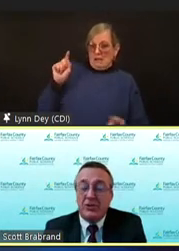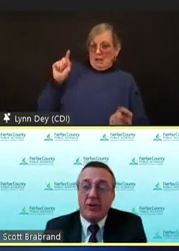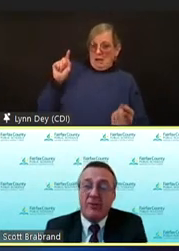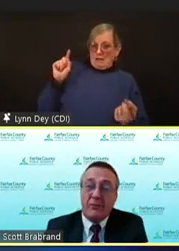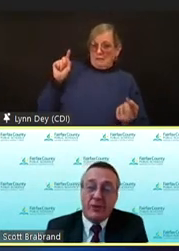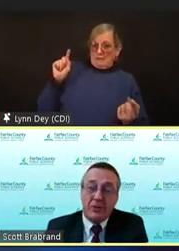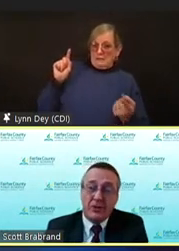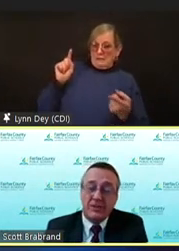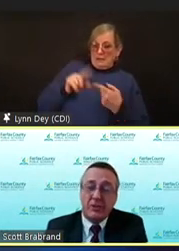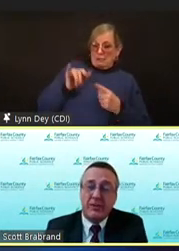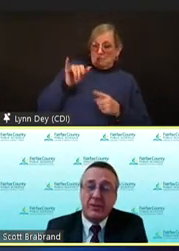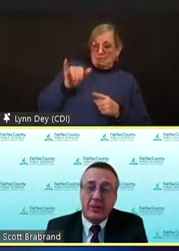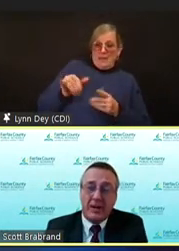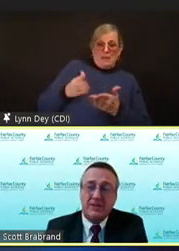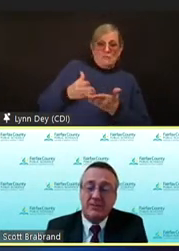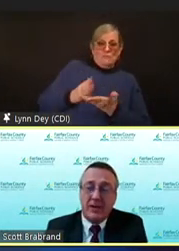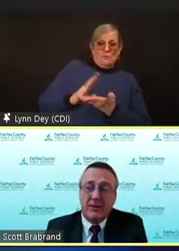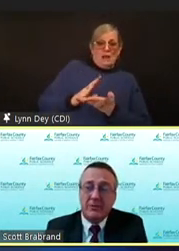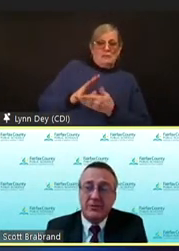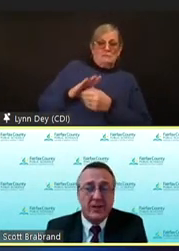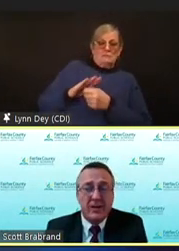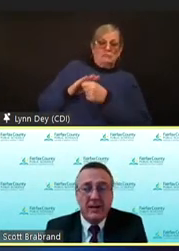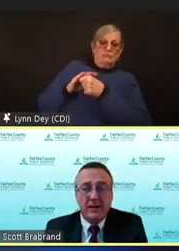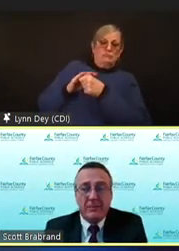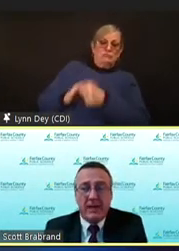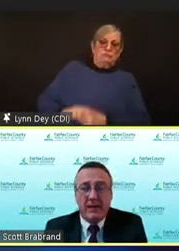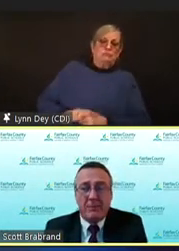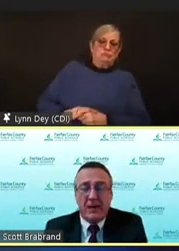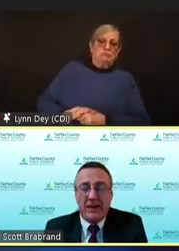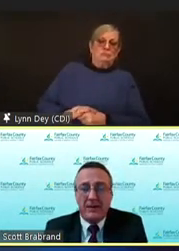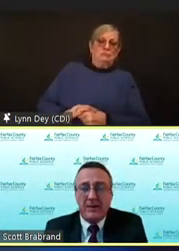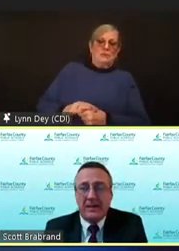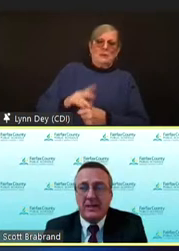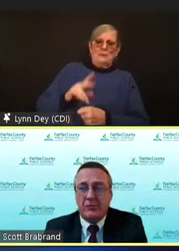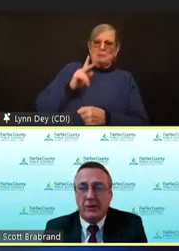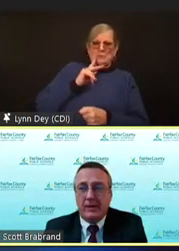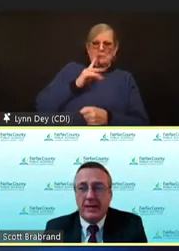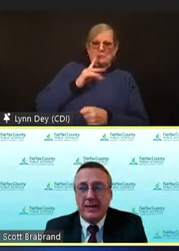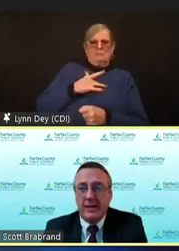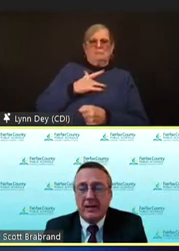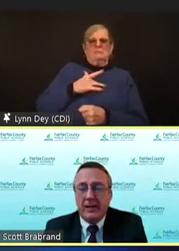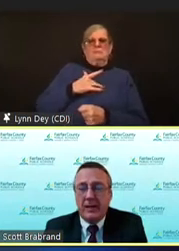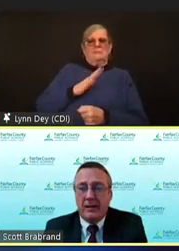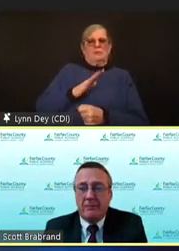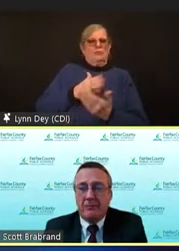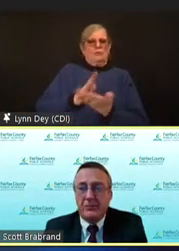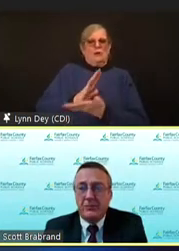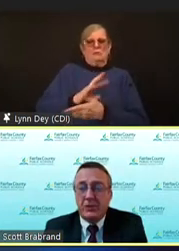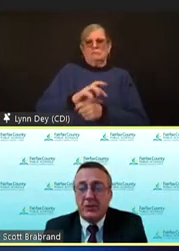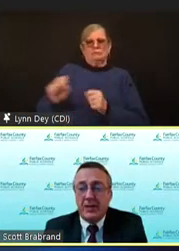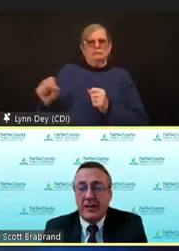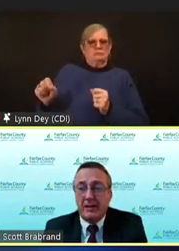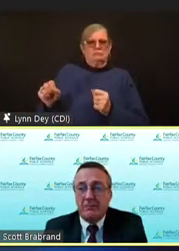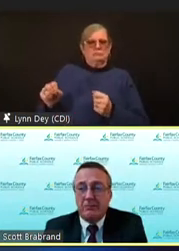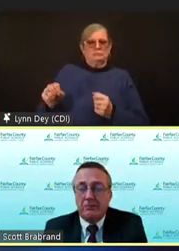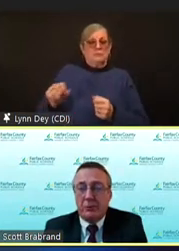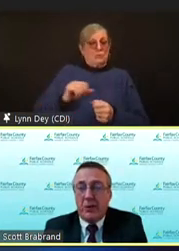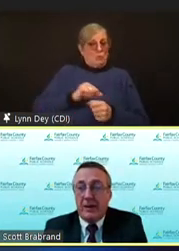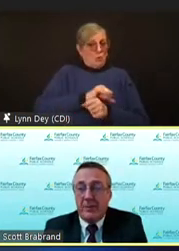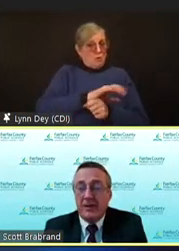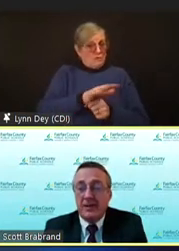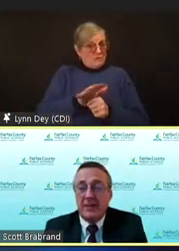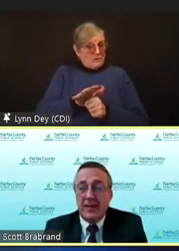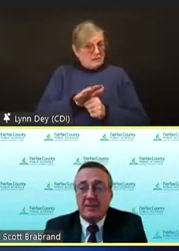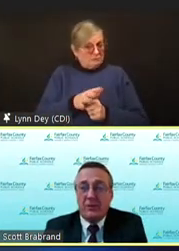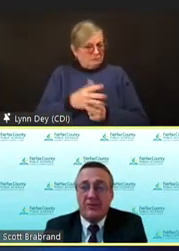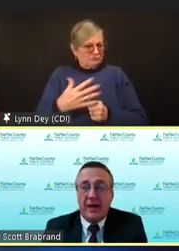impinges or infringes on the rights of others. And the pandemic is really just a